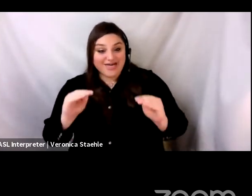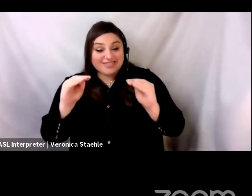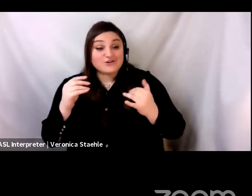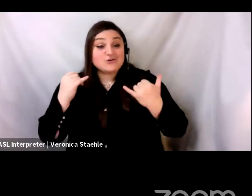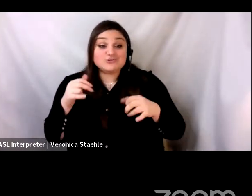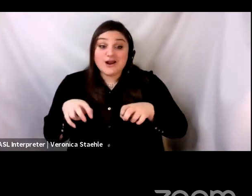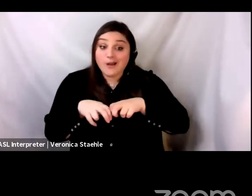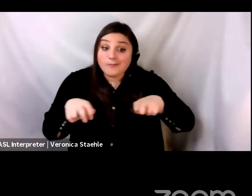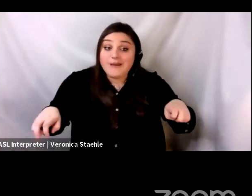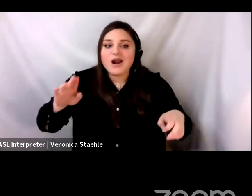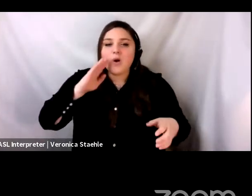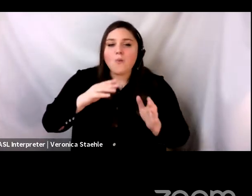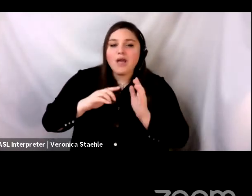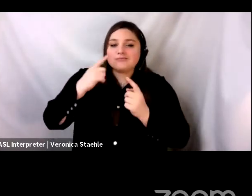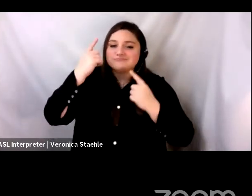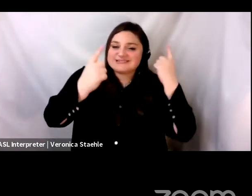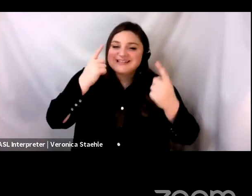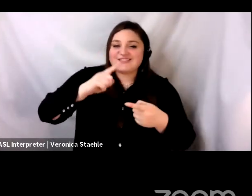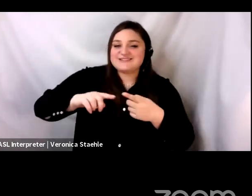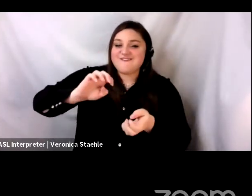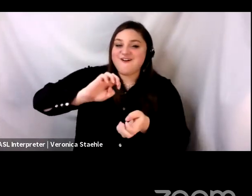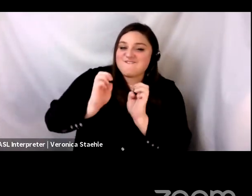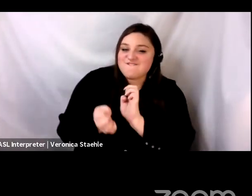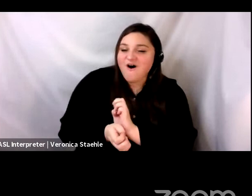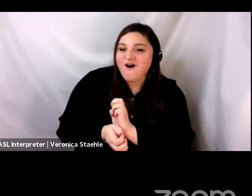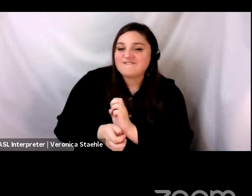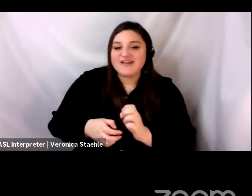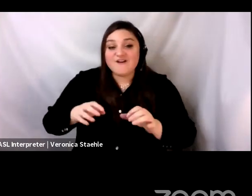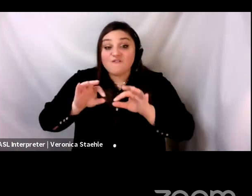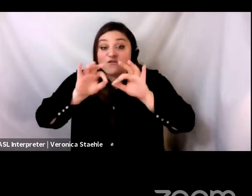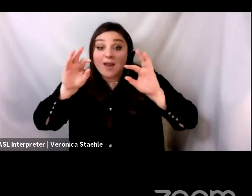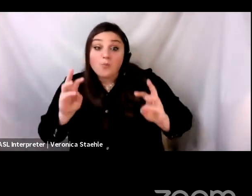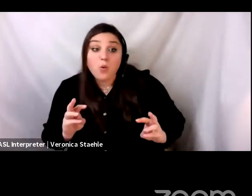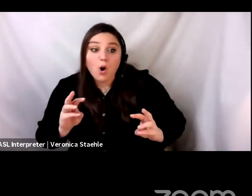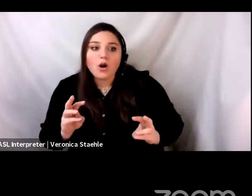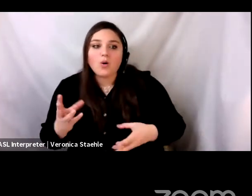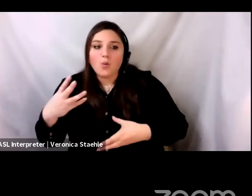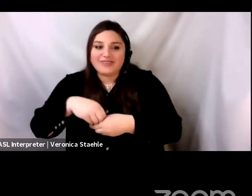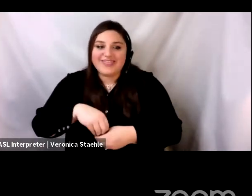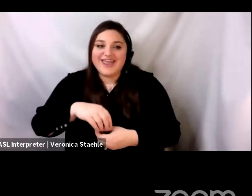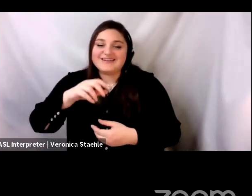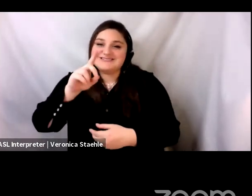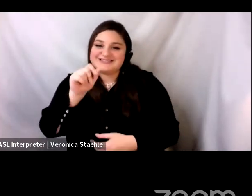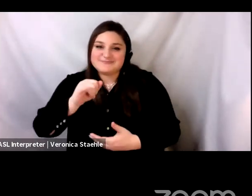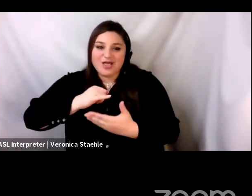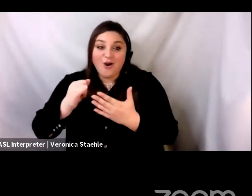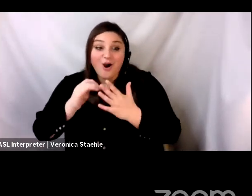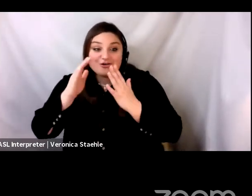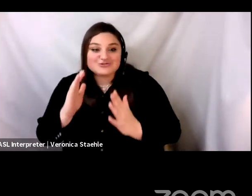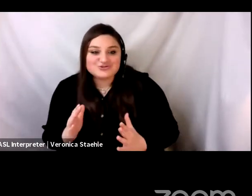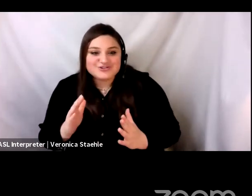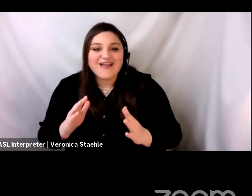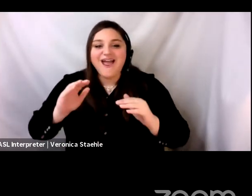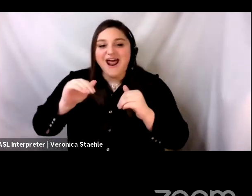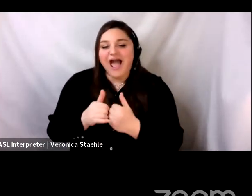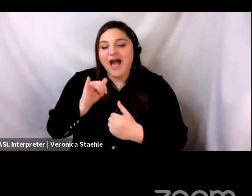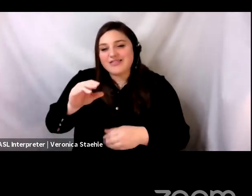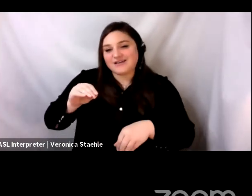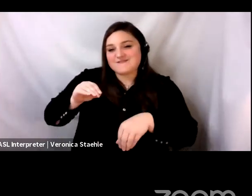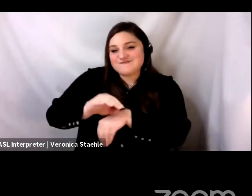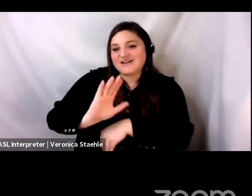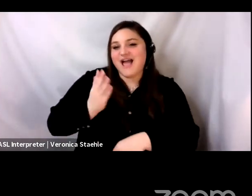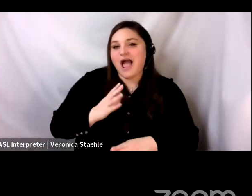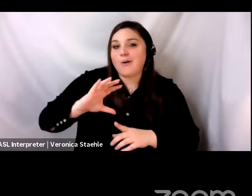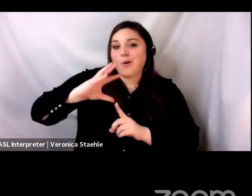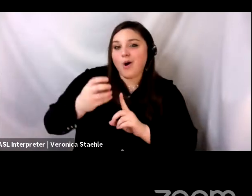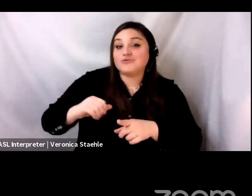disabled artists are challenging existing notions of technique, training, and cultural practice. This conversation